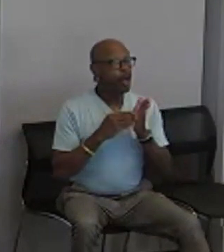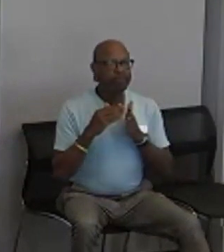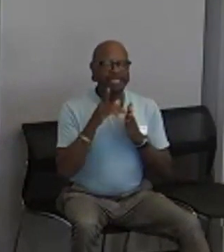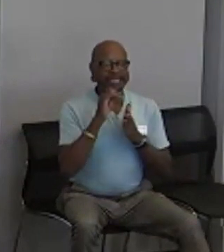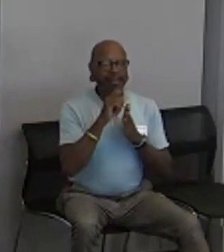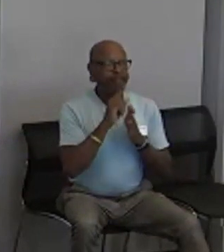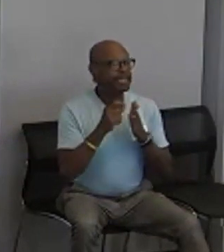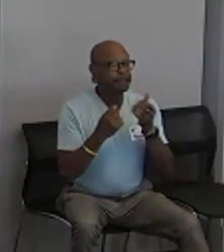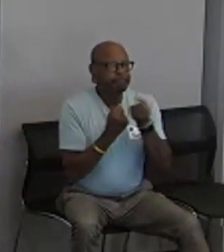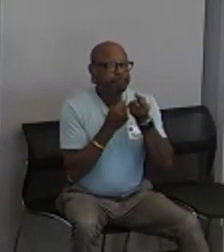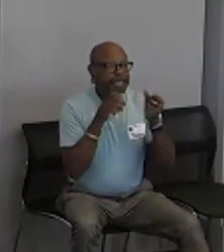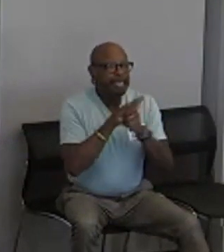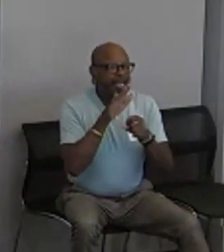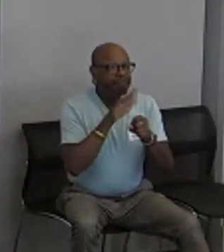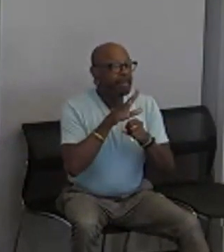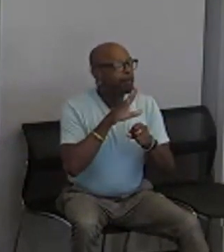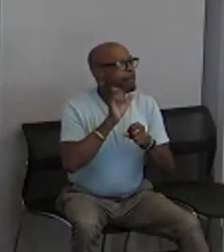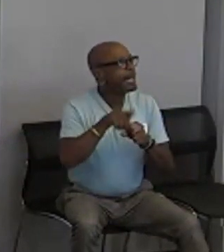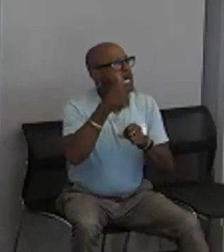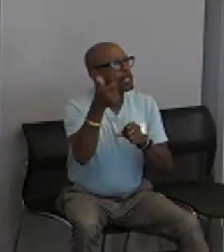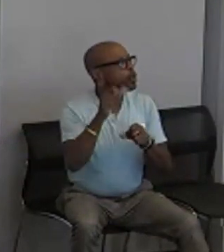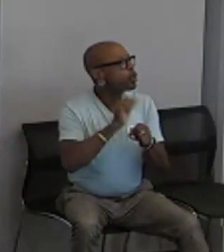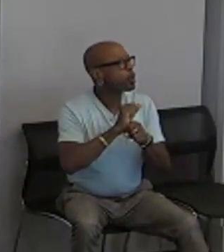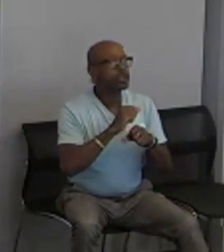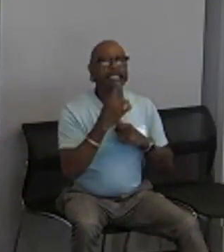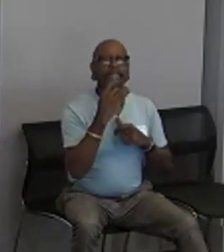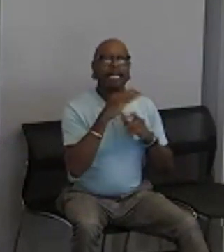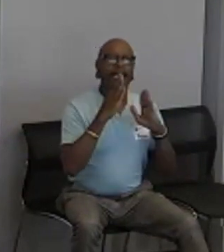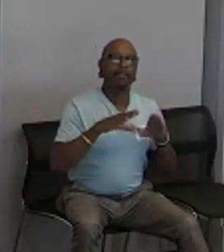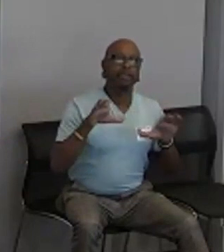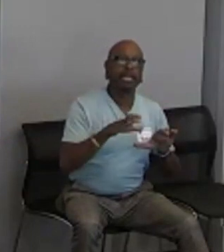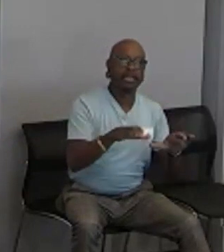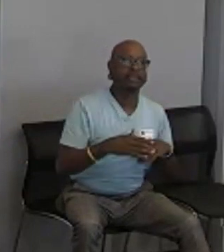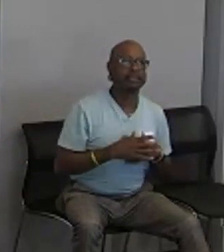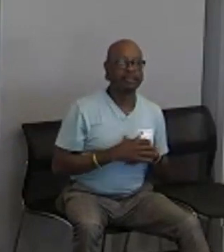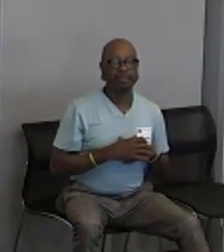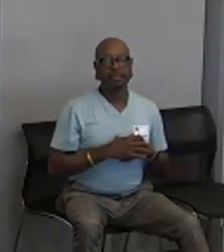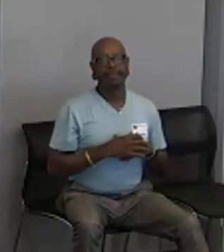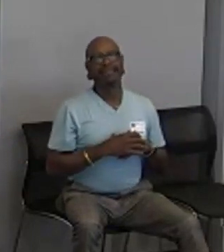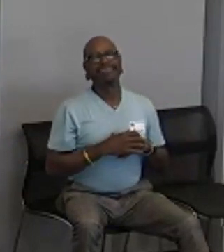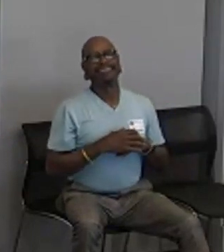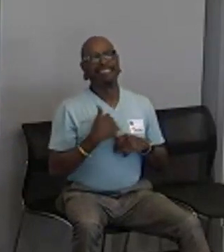overshadowed by the amazing other work that the Lighthouse does. We are